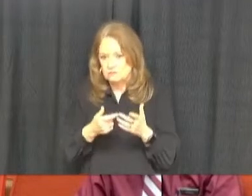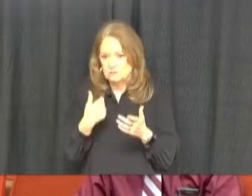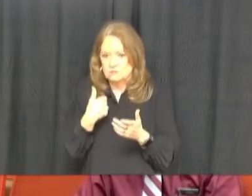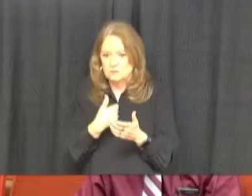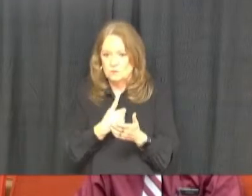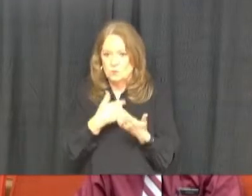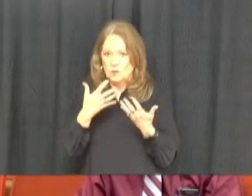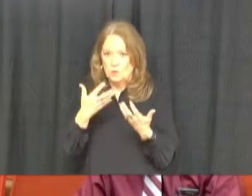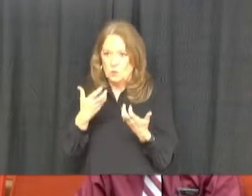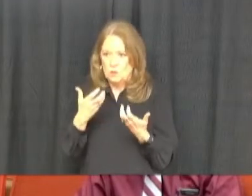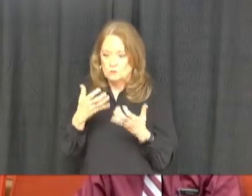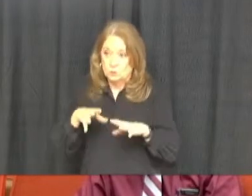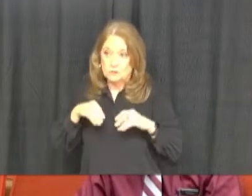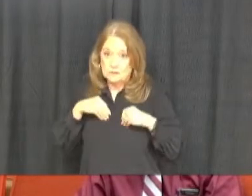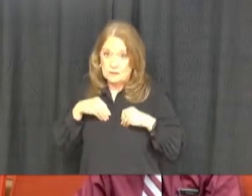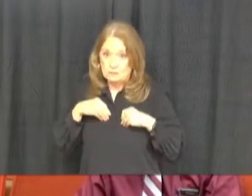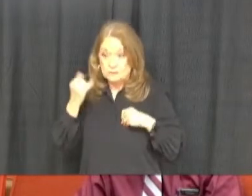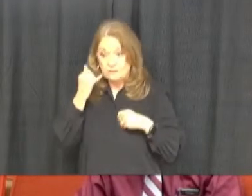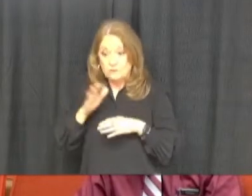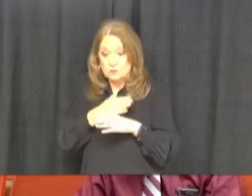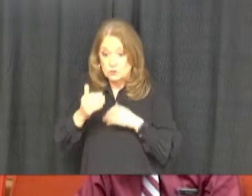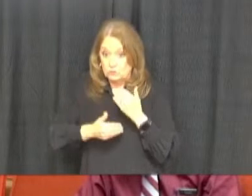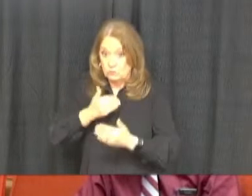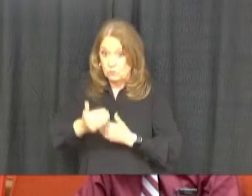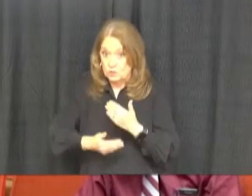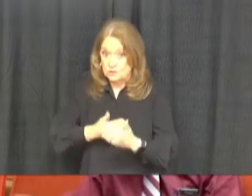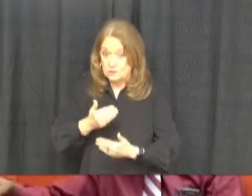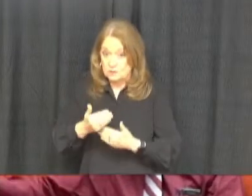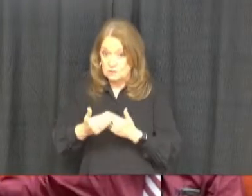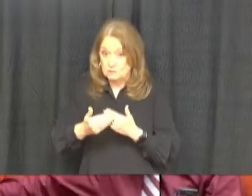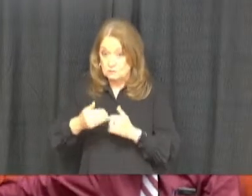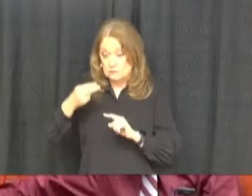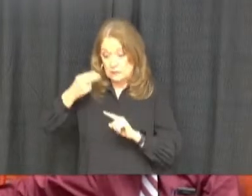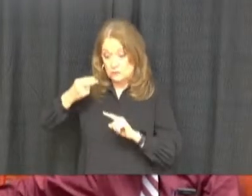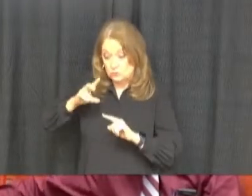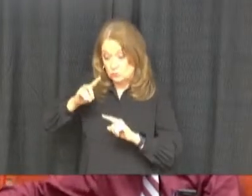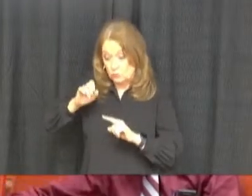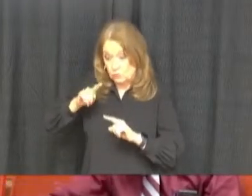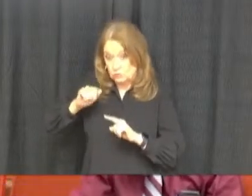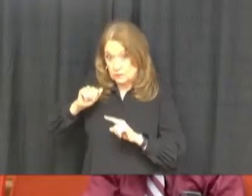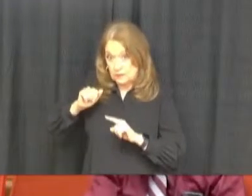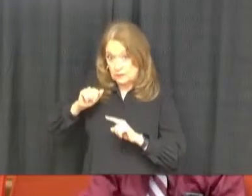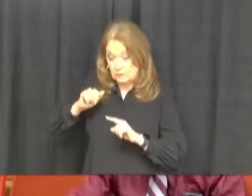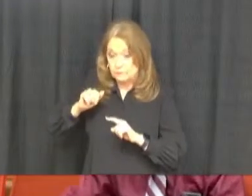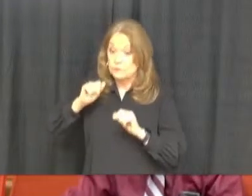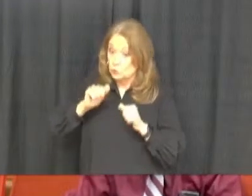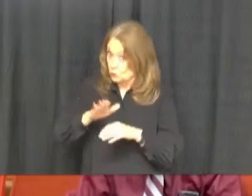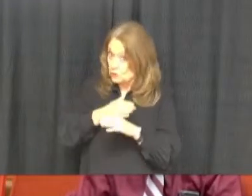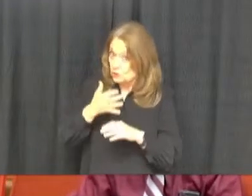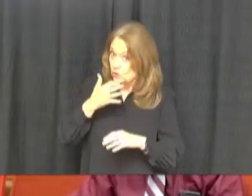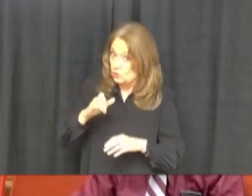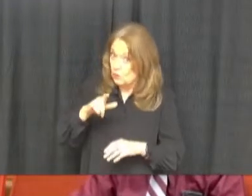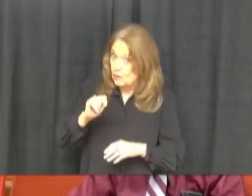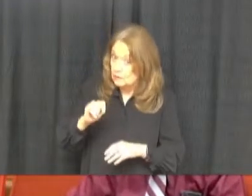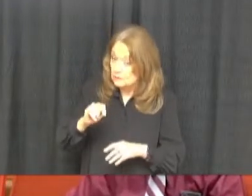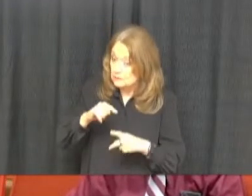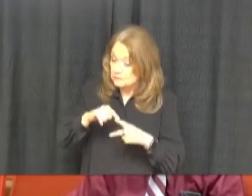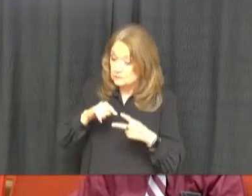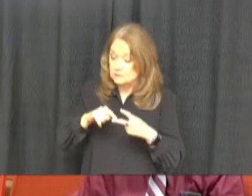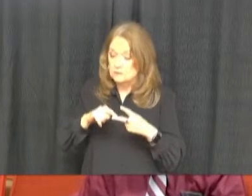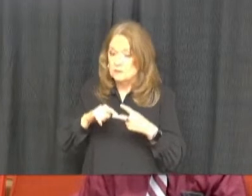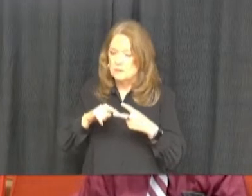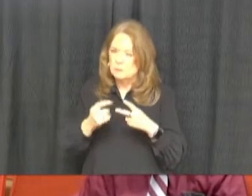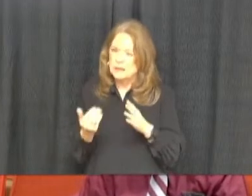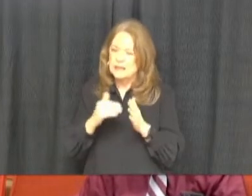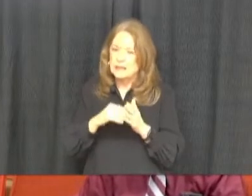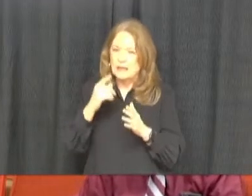to accept. But there's a sharing process, historical data. They're sharing your hot list. But again, I